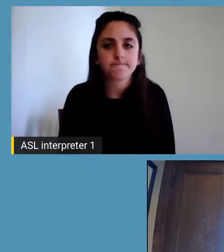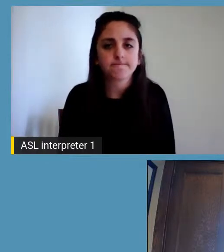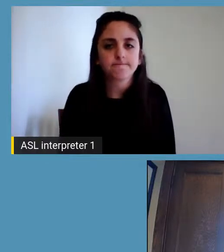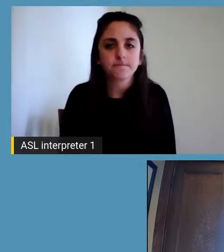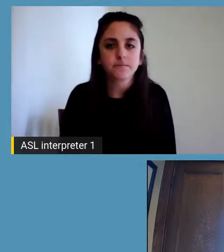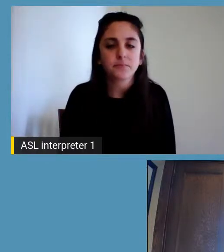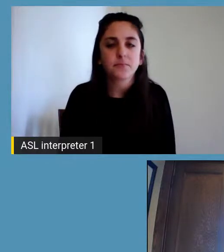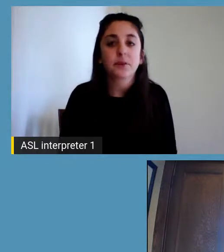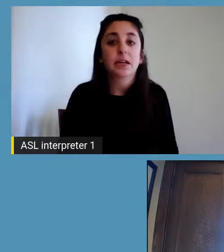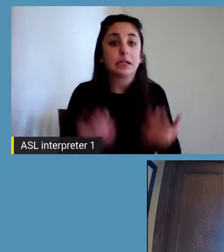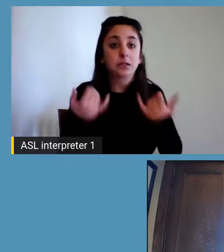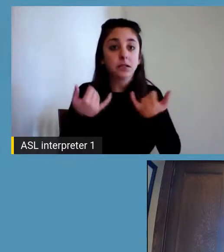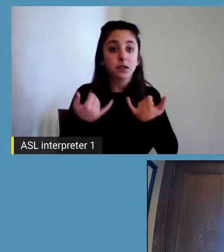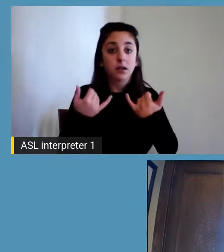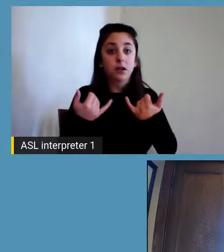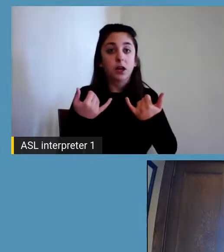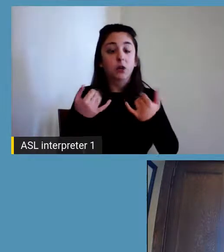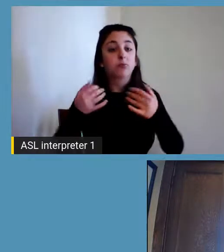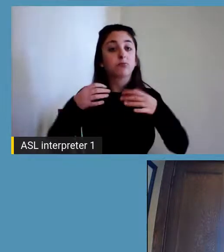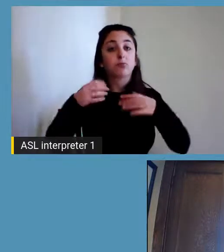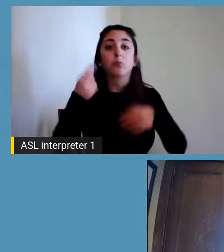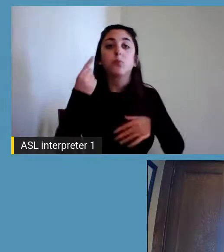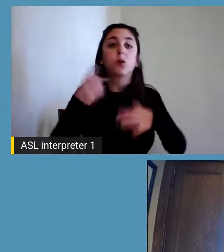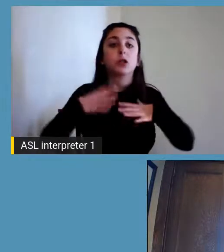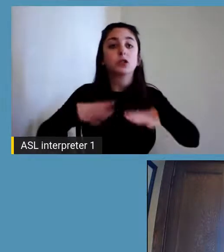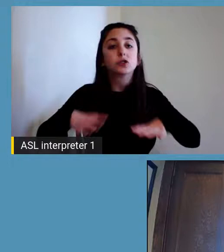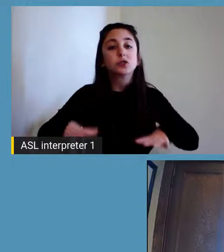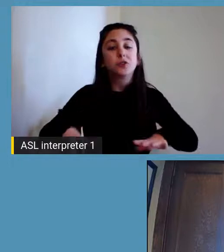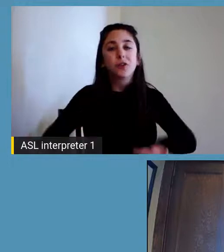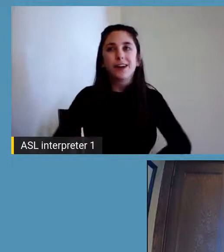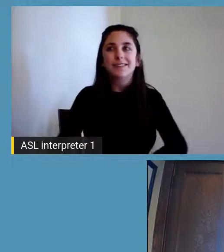I'm working on one dress, which I probably can't